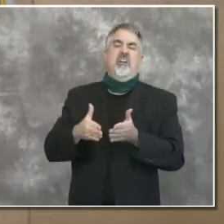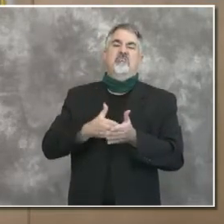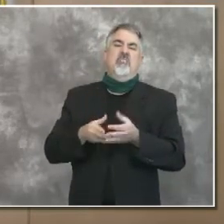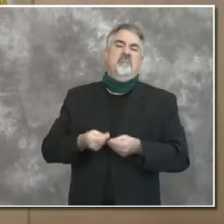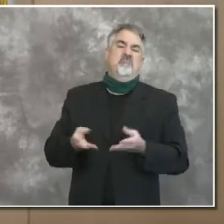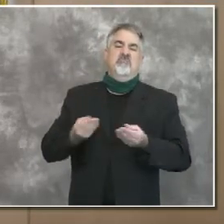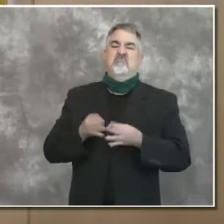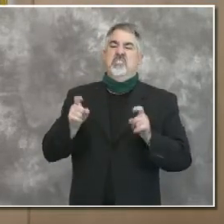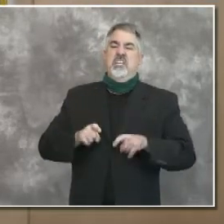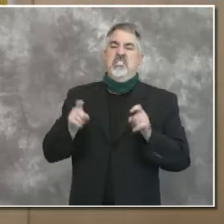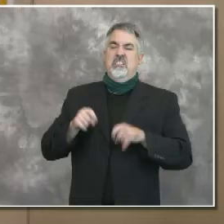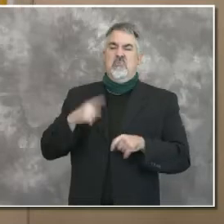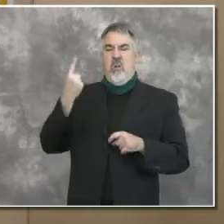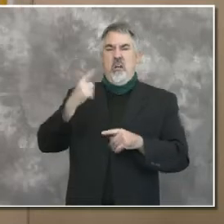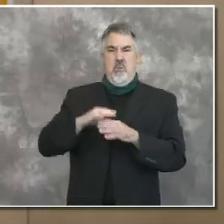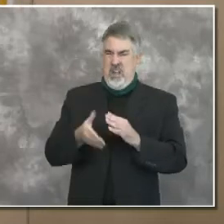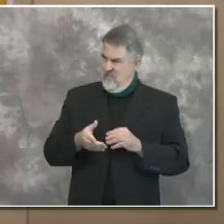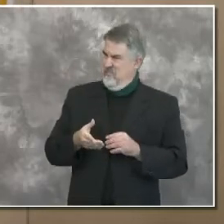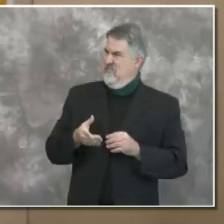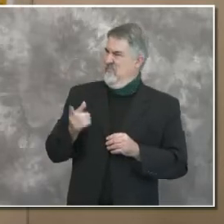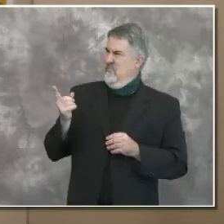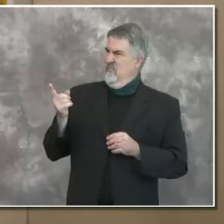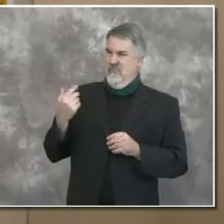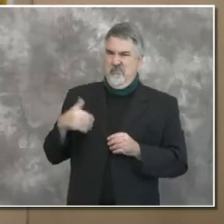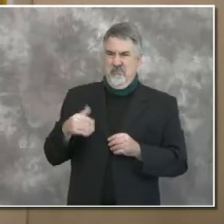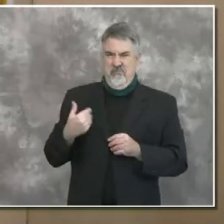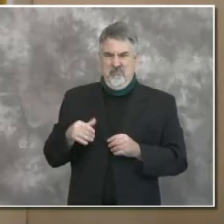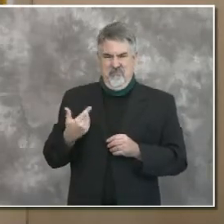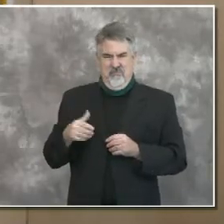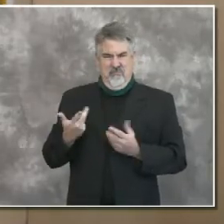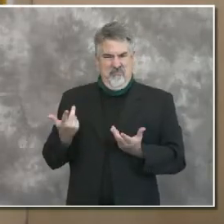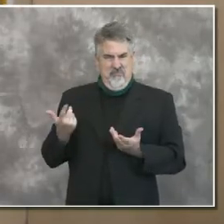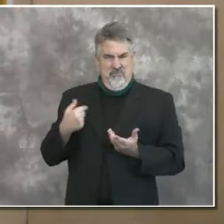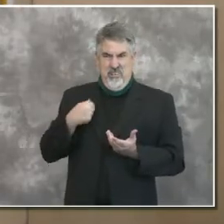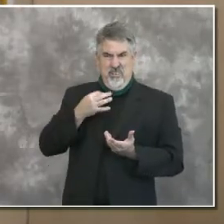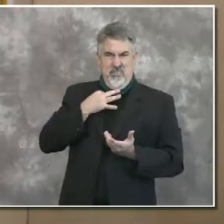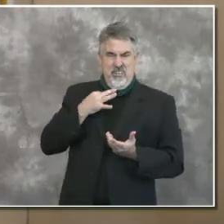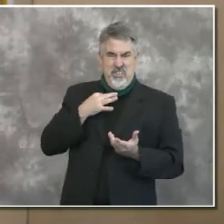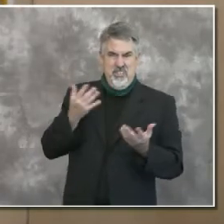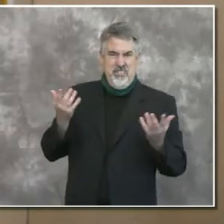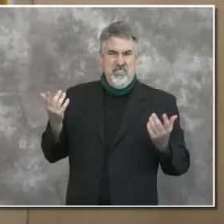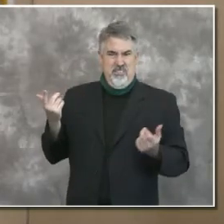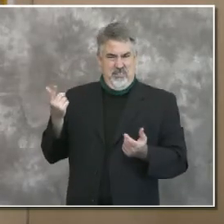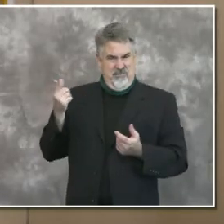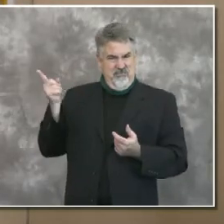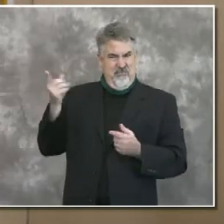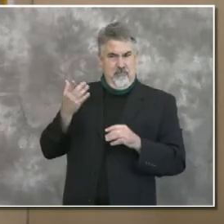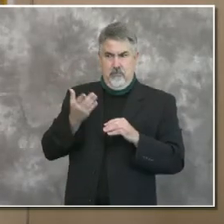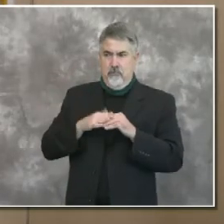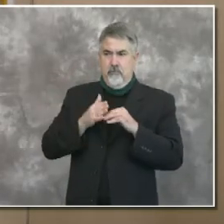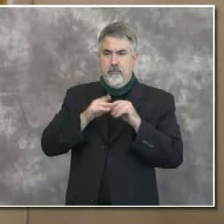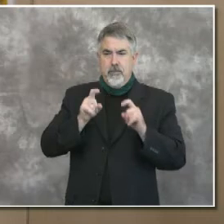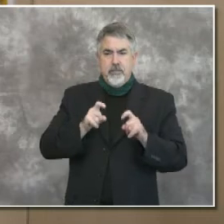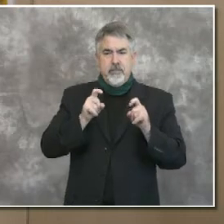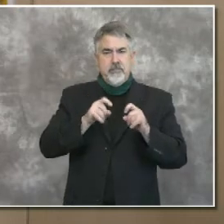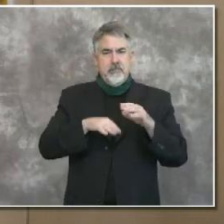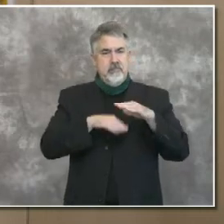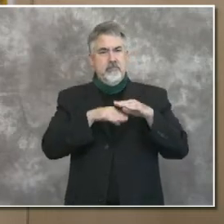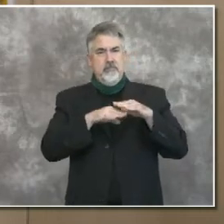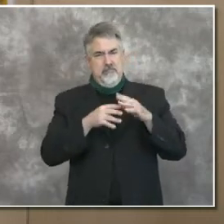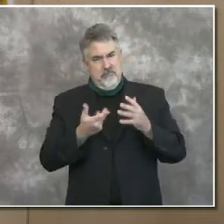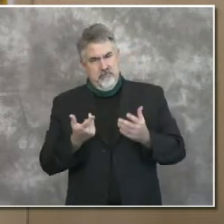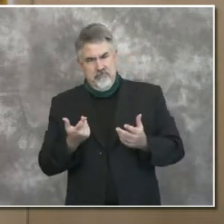weekend. Is that, I know you're saying that you want to increase testing capacity. What's the role of doing